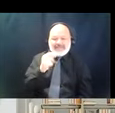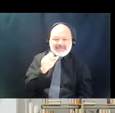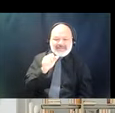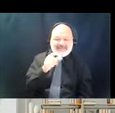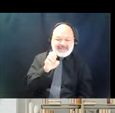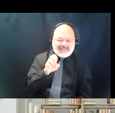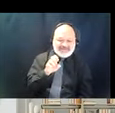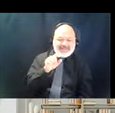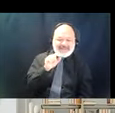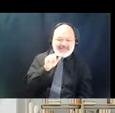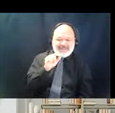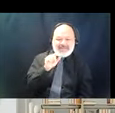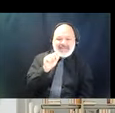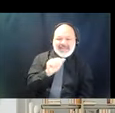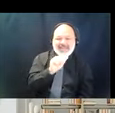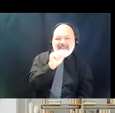engage@aging.ca.gov. That's